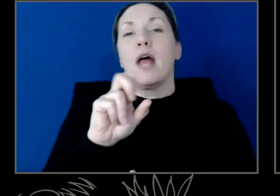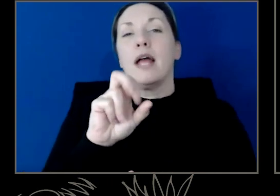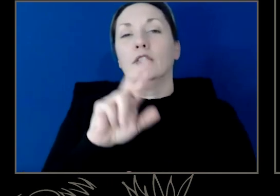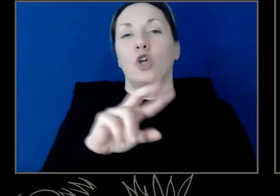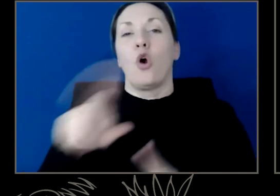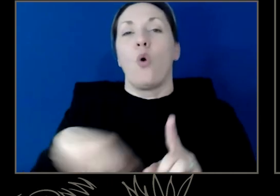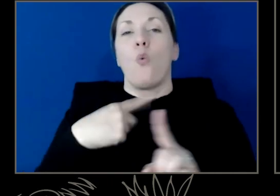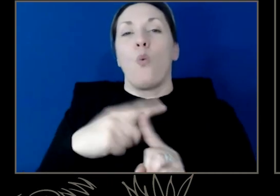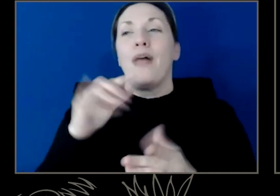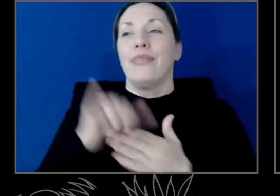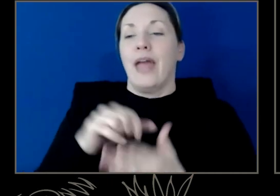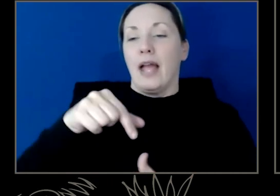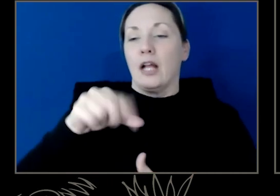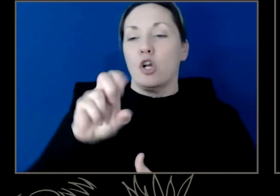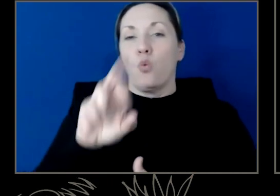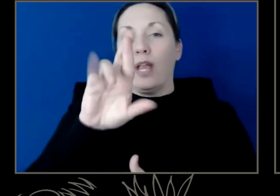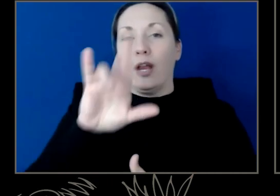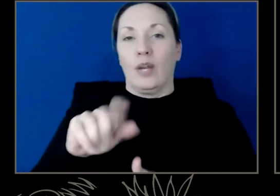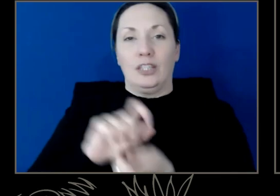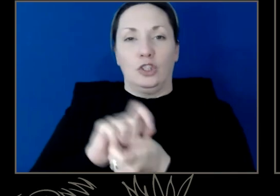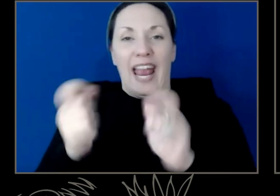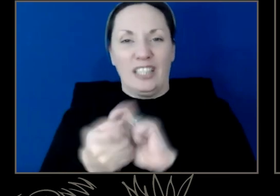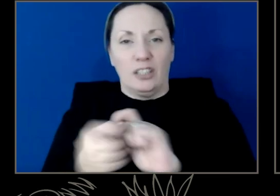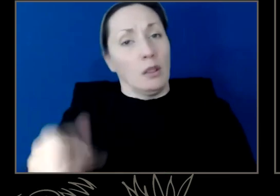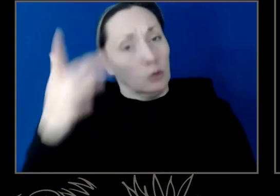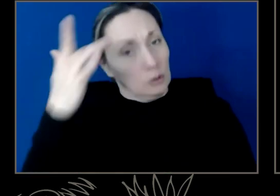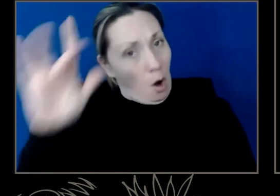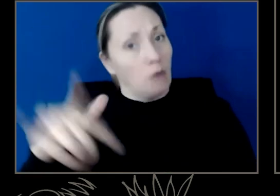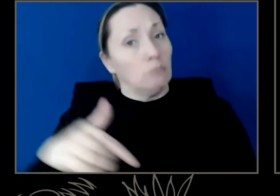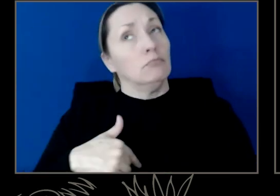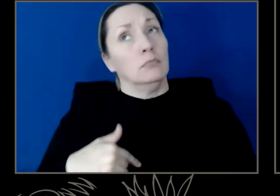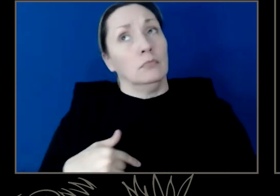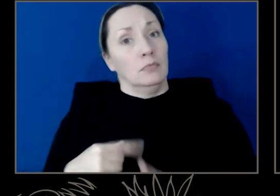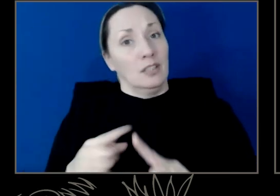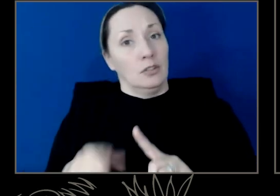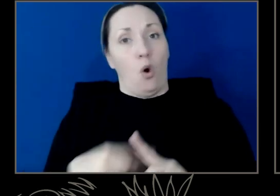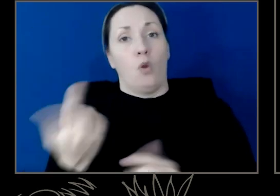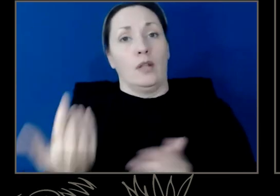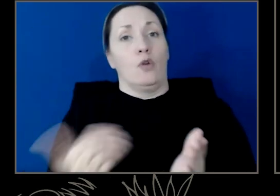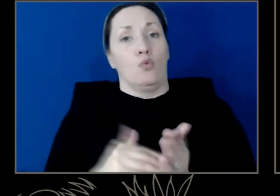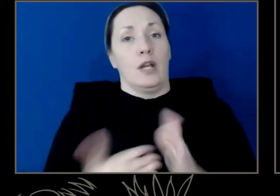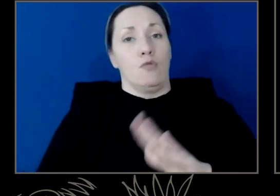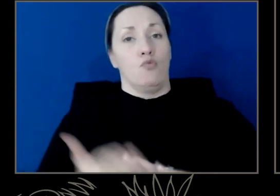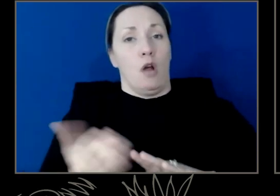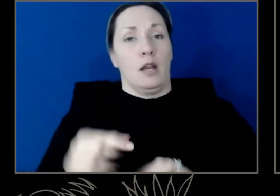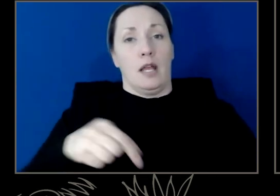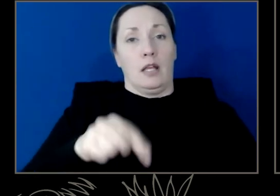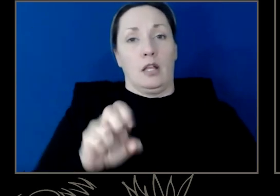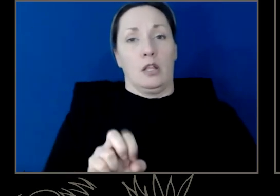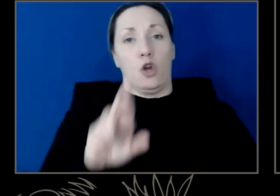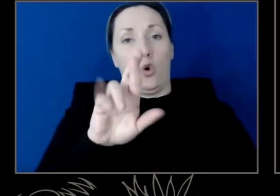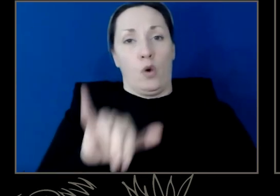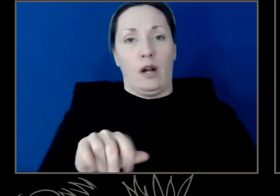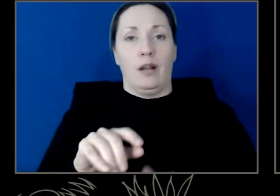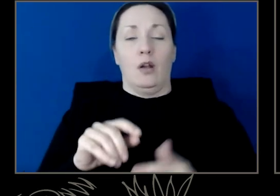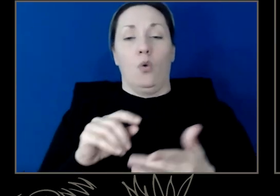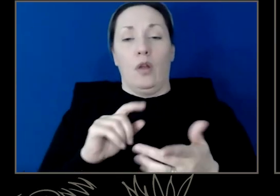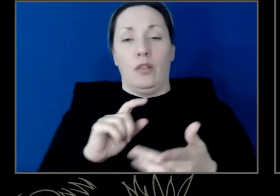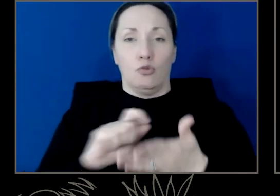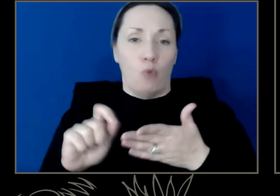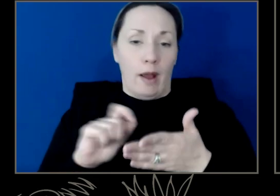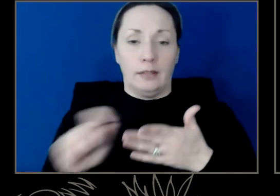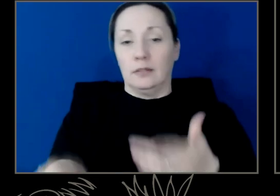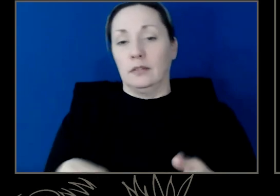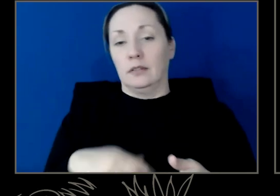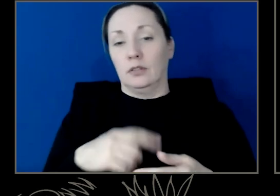changes. And they're smart about it, so like they're only rerunning this query whenever there's writes to the tables that this query is reading